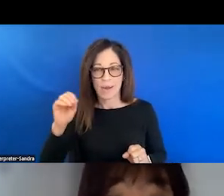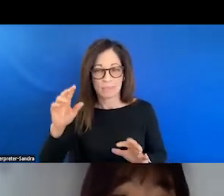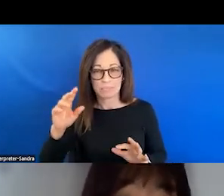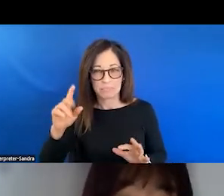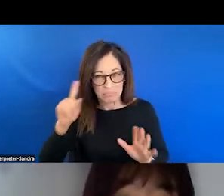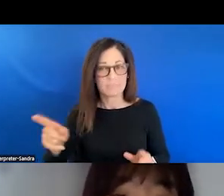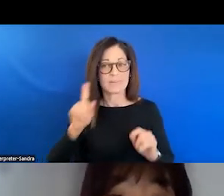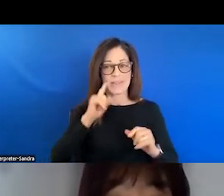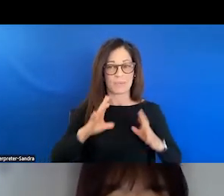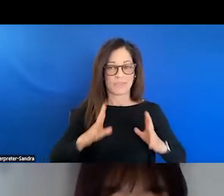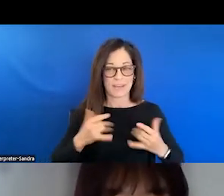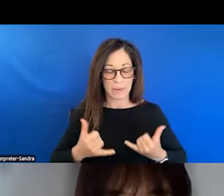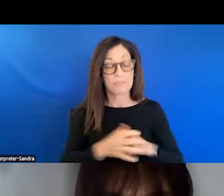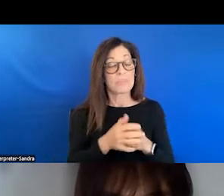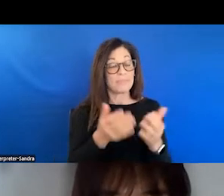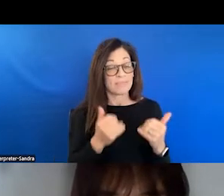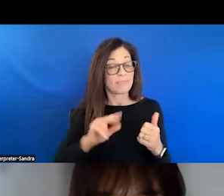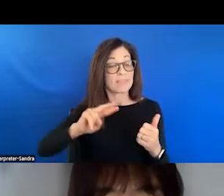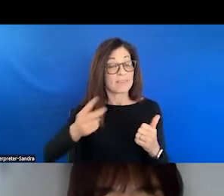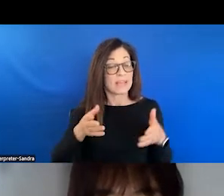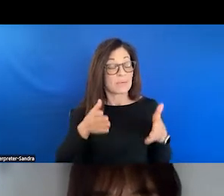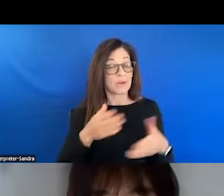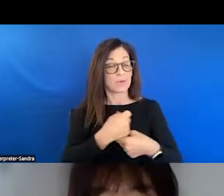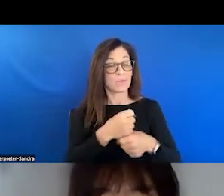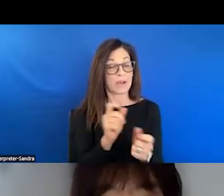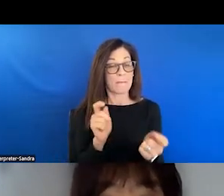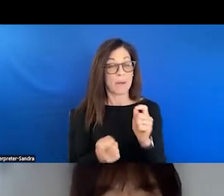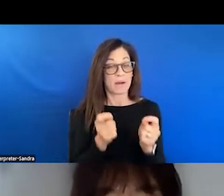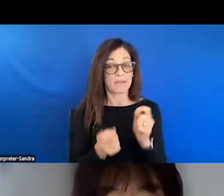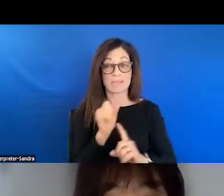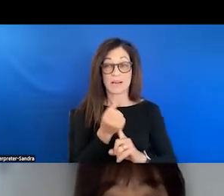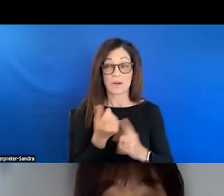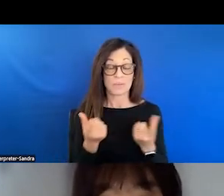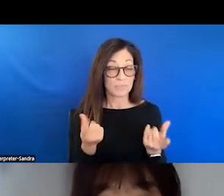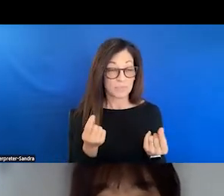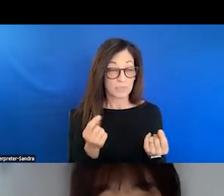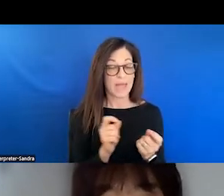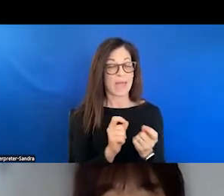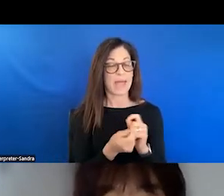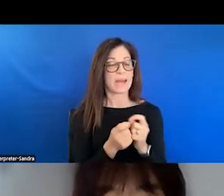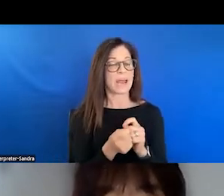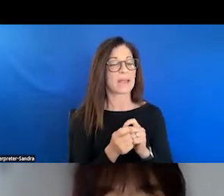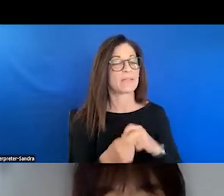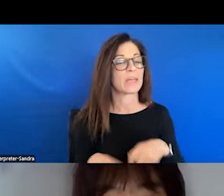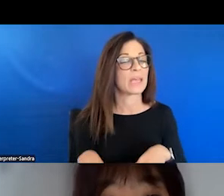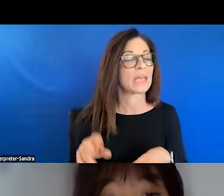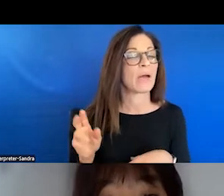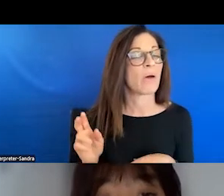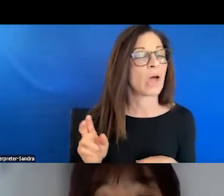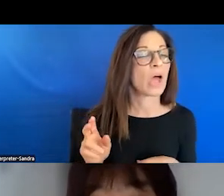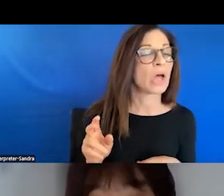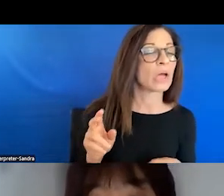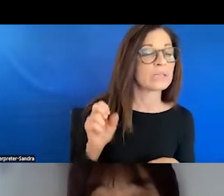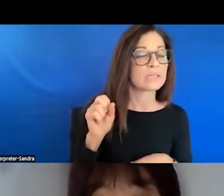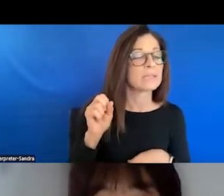now. So the second way to create a modified scenario is to edit the utilization assumptions directly. So